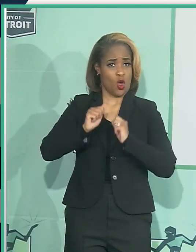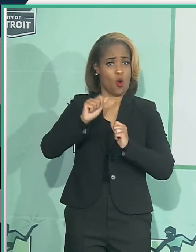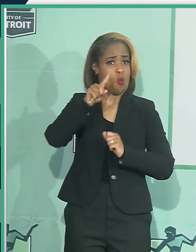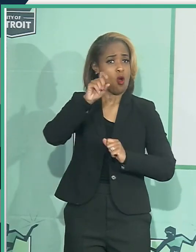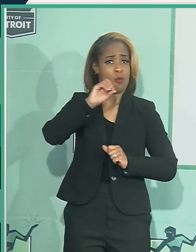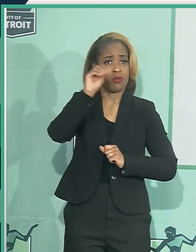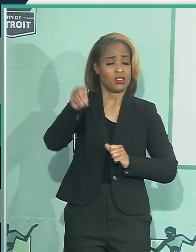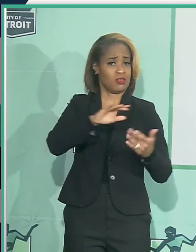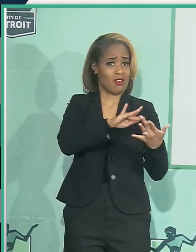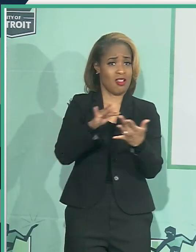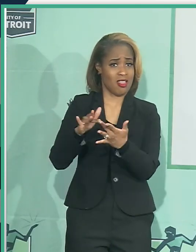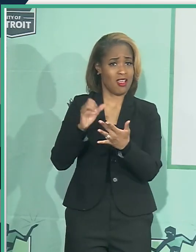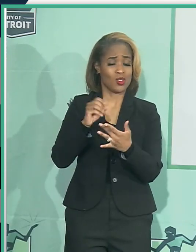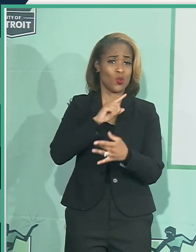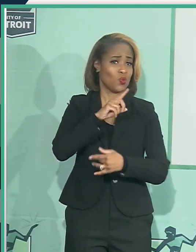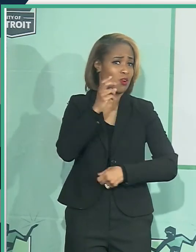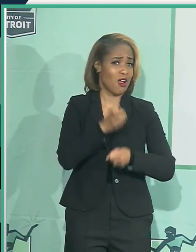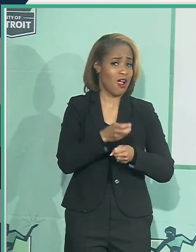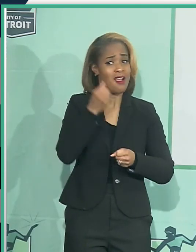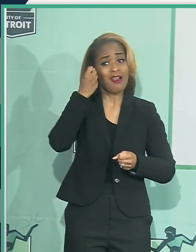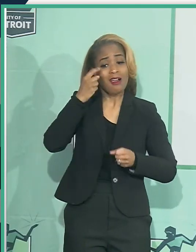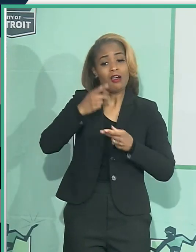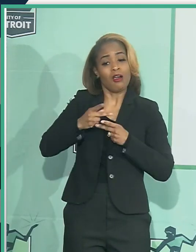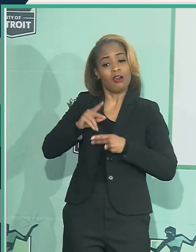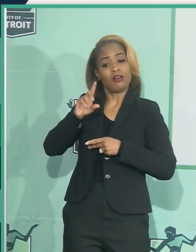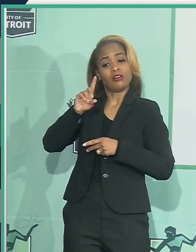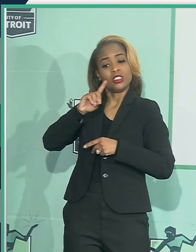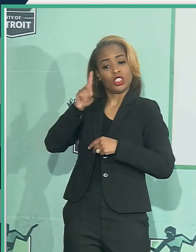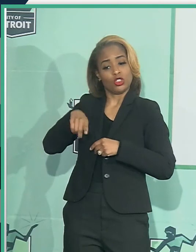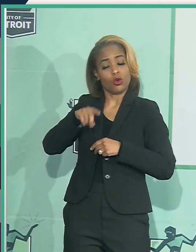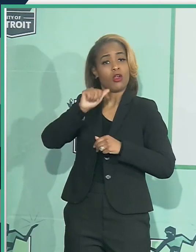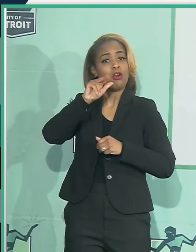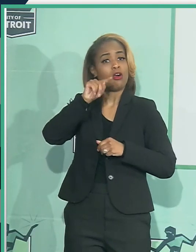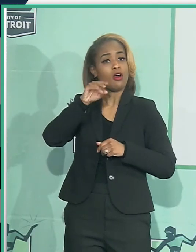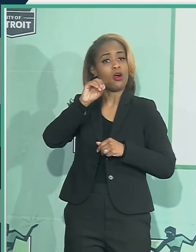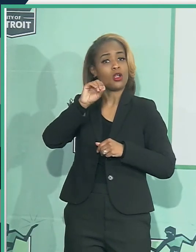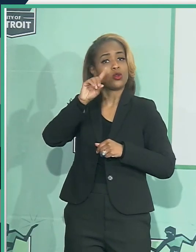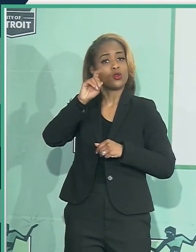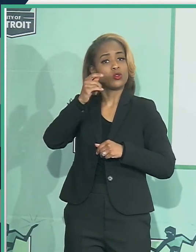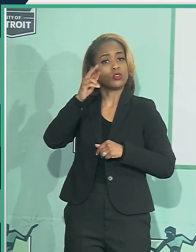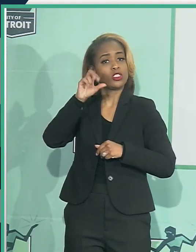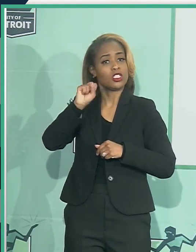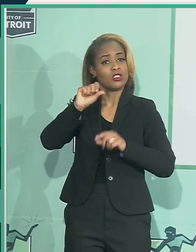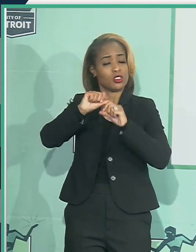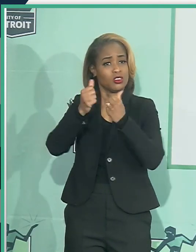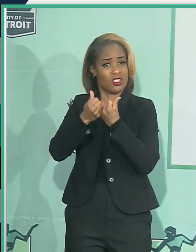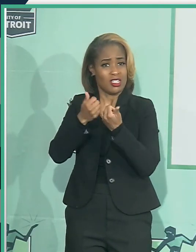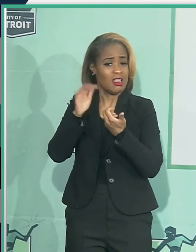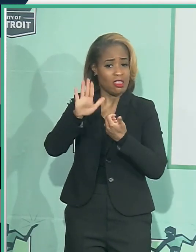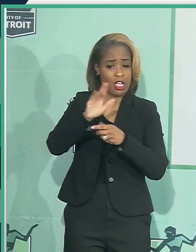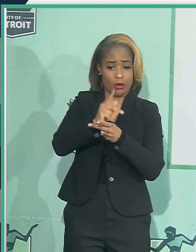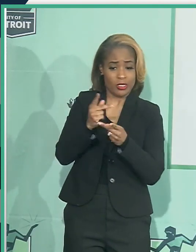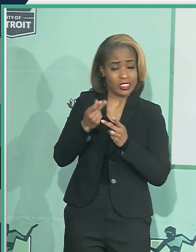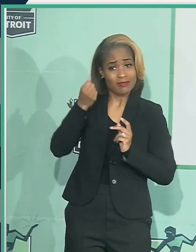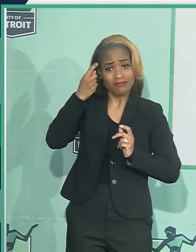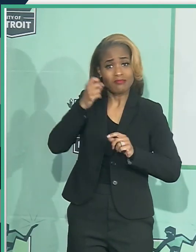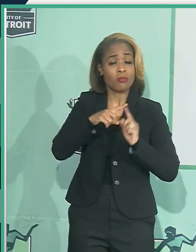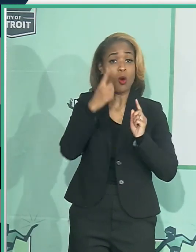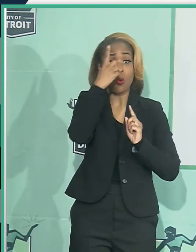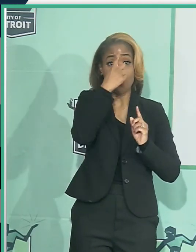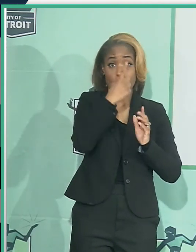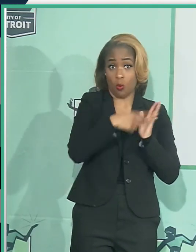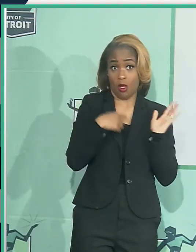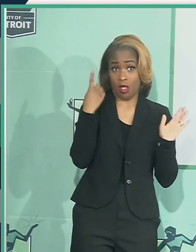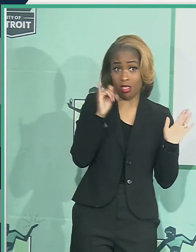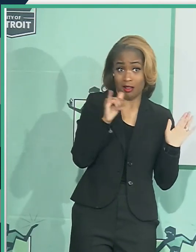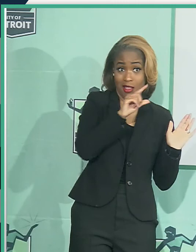changing. I understand the position the Detroit Auto Dealers Association was in, but whatever an auto show looks like